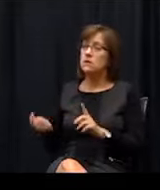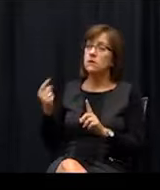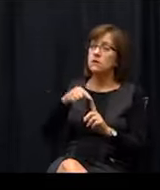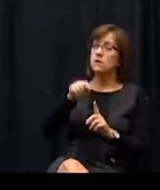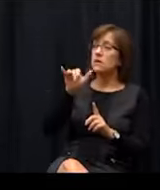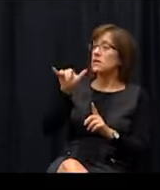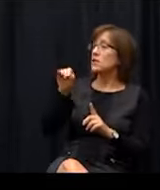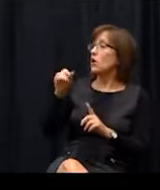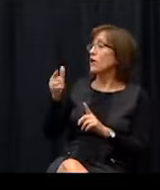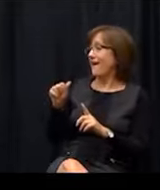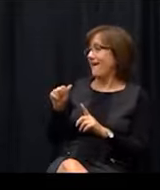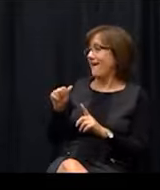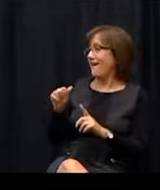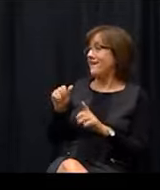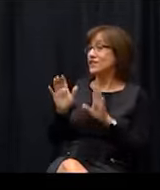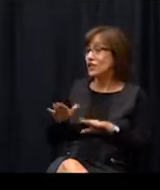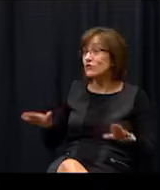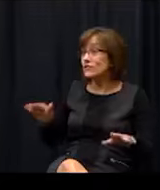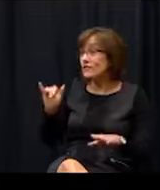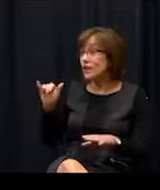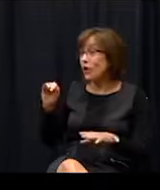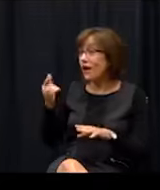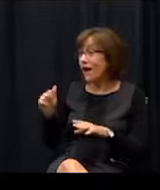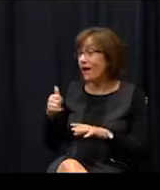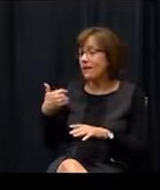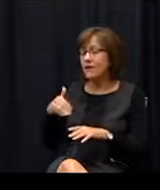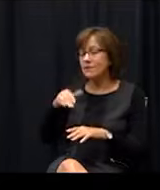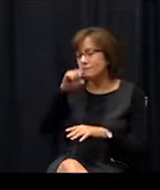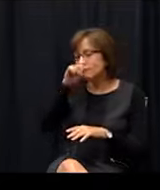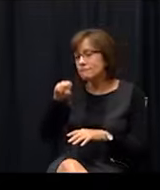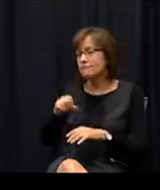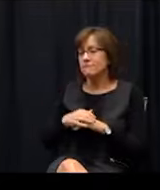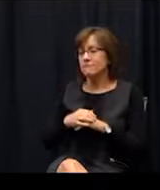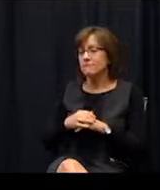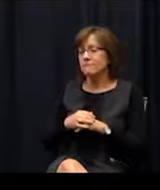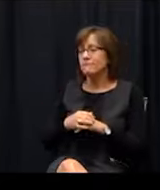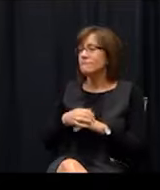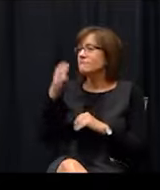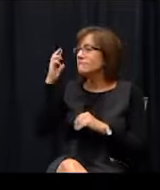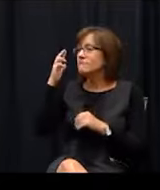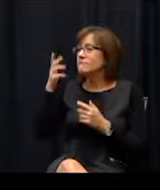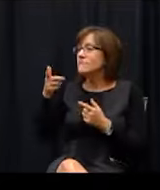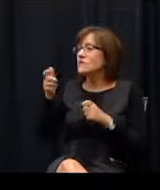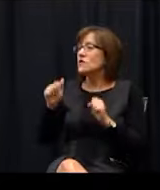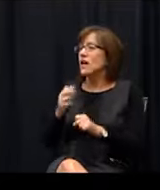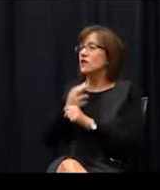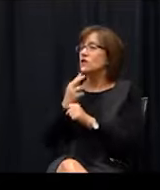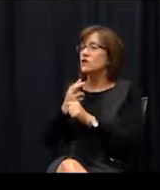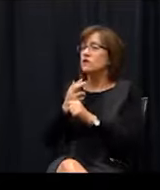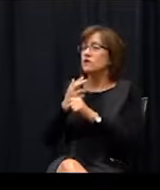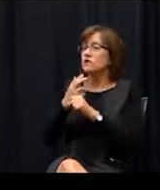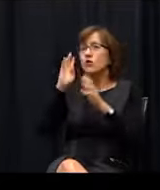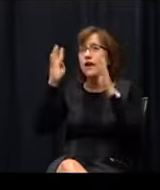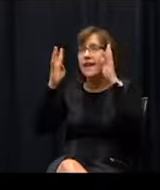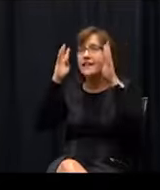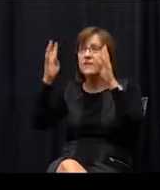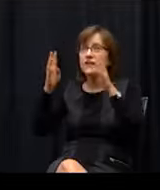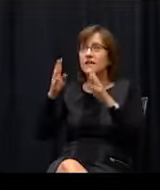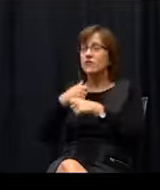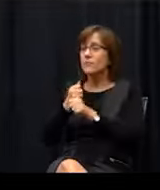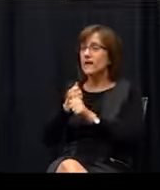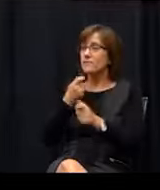especially children's yoga, is you can use creativity to make managing your emotions